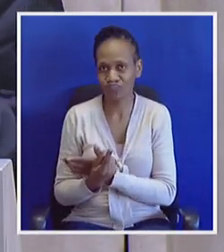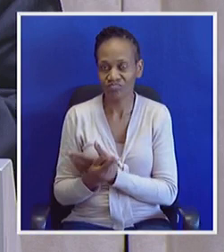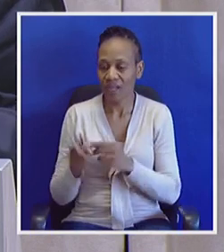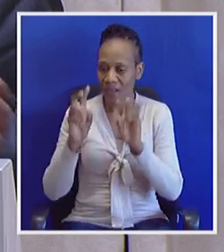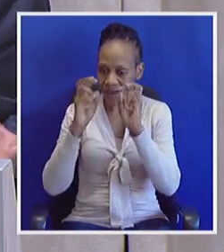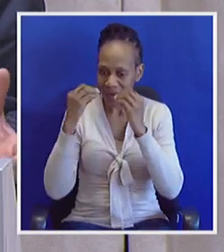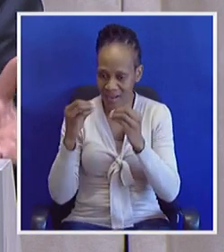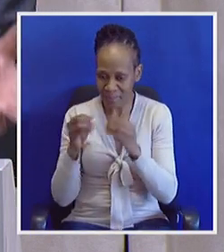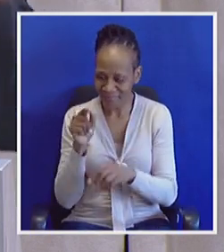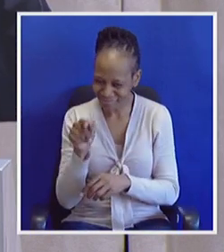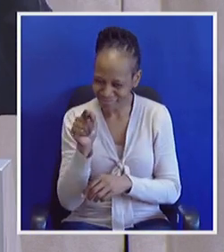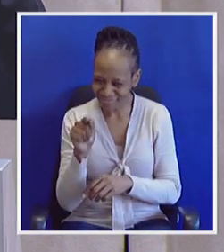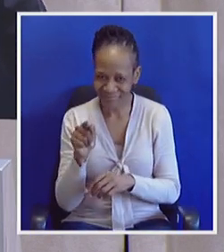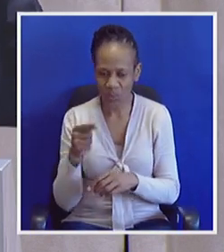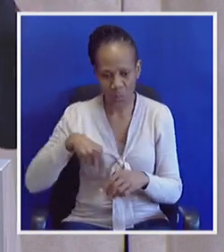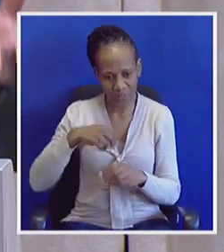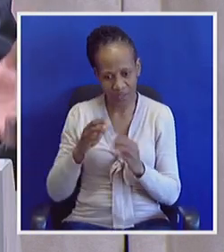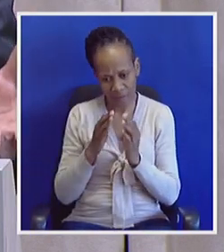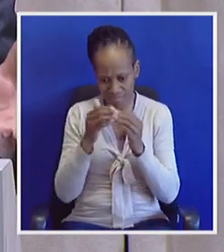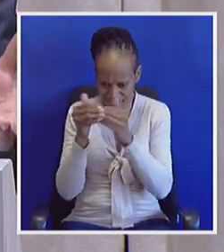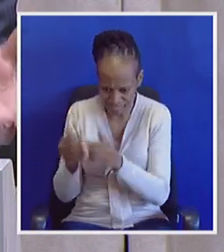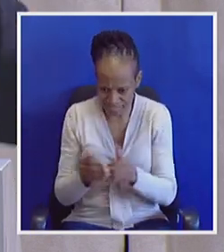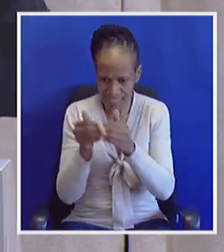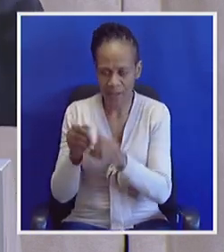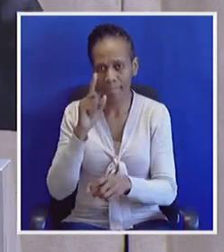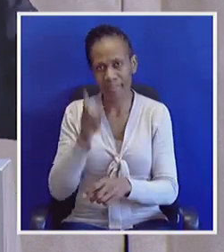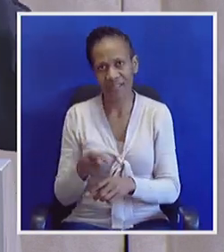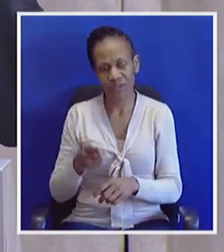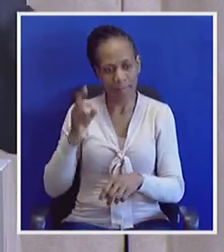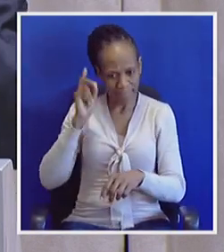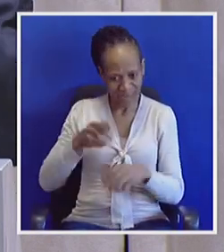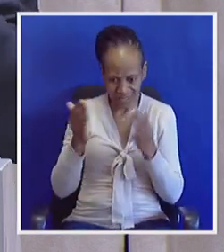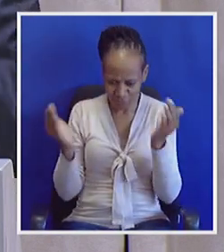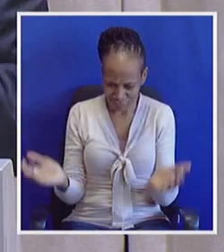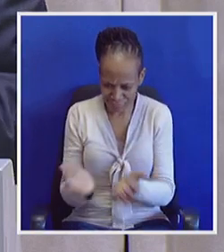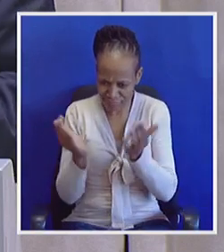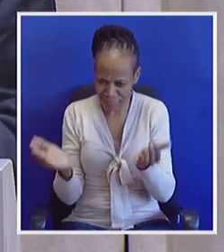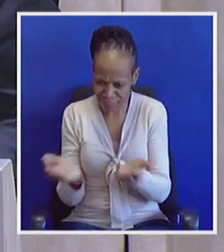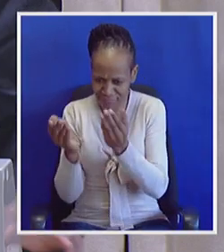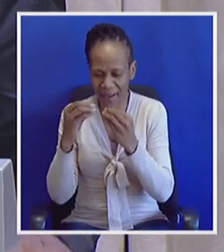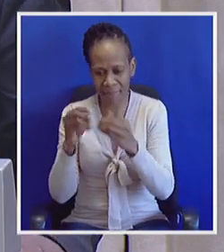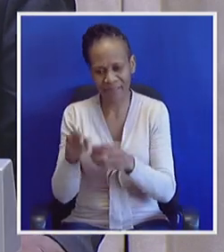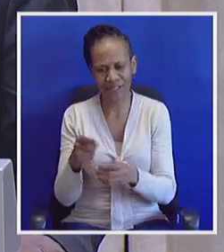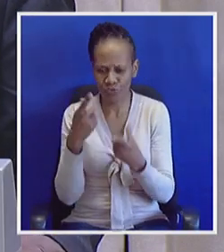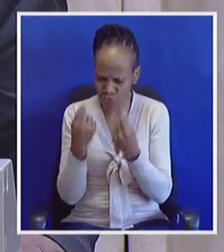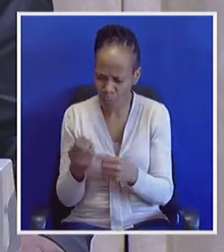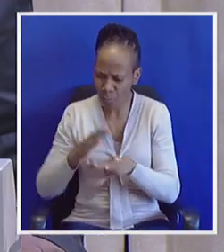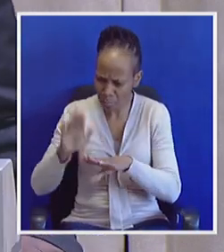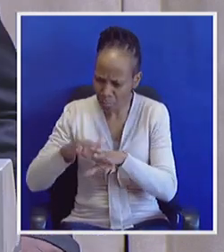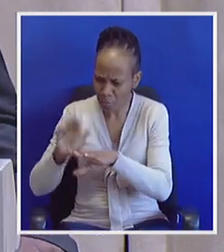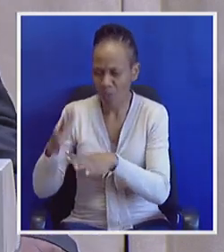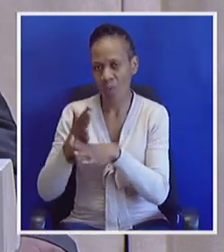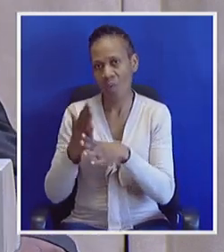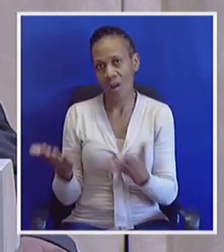company that we need to uphold. We need to encourage to do the best that it can. And